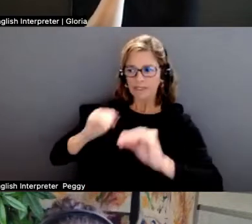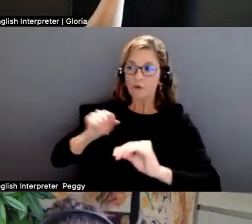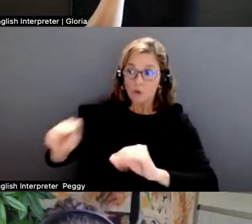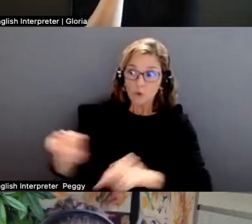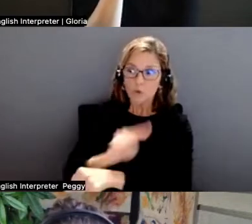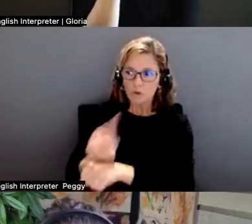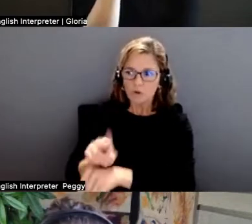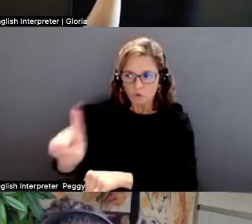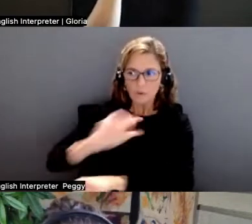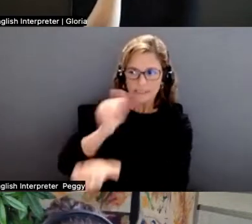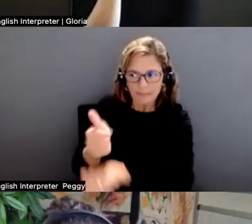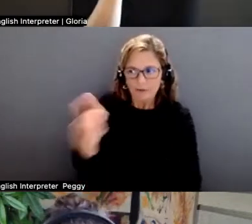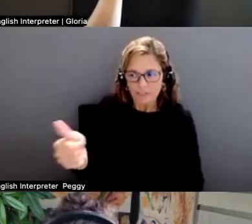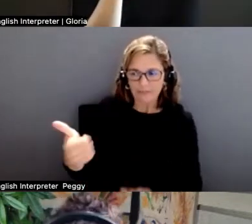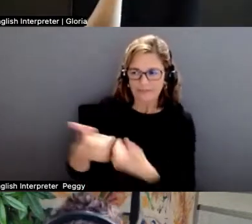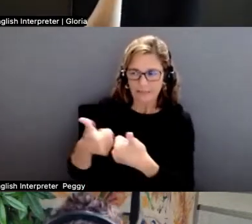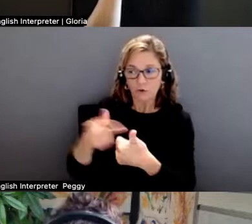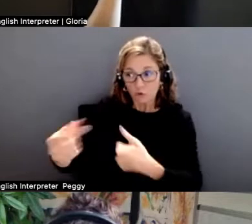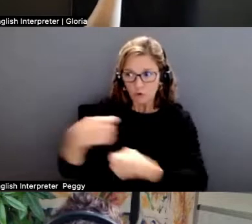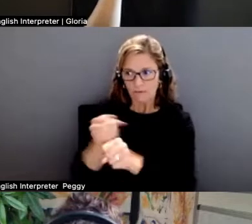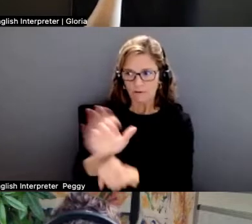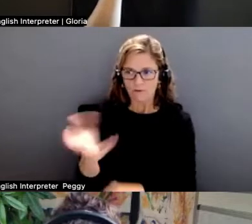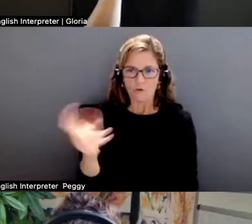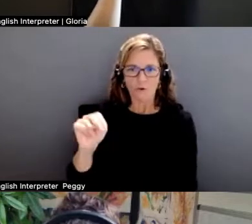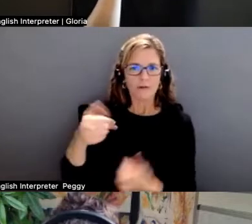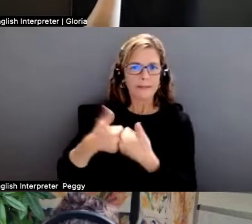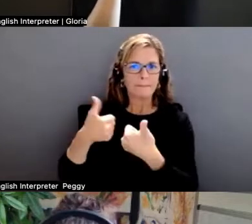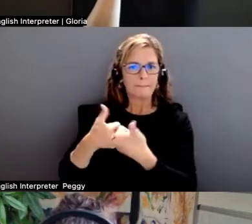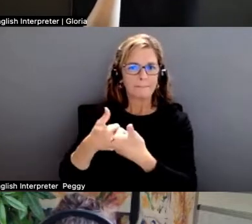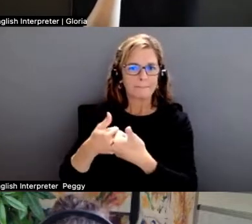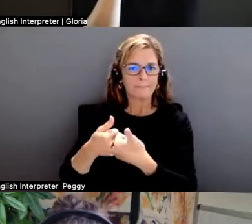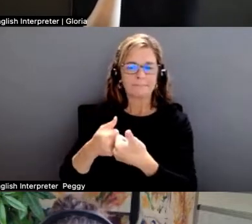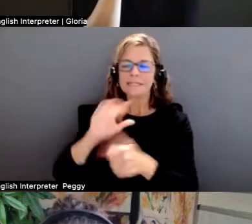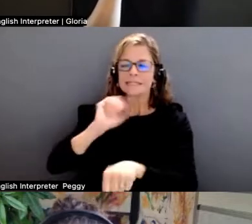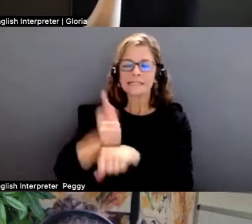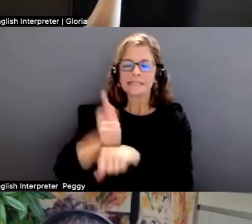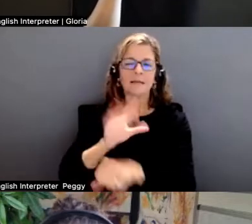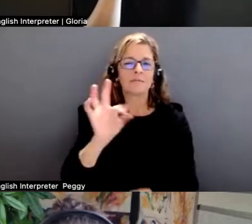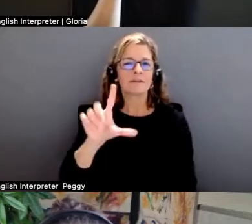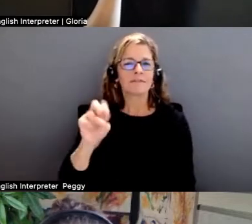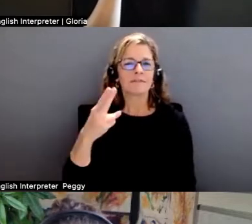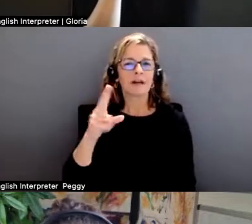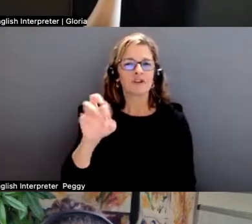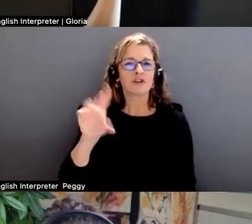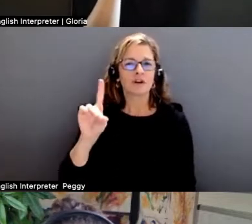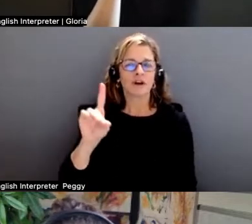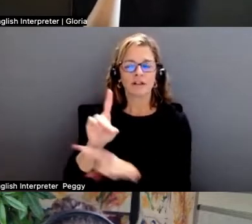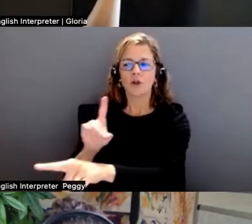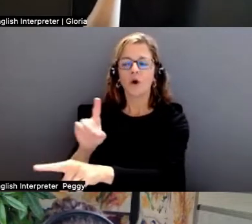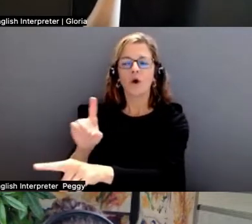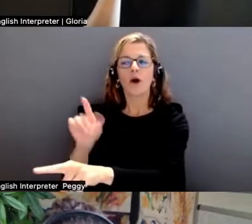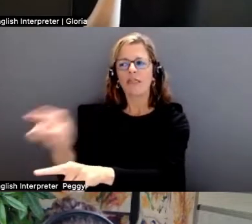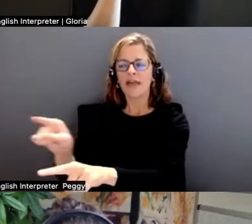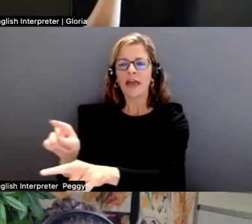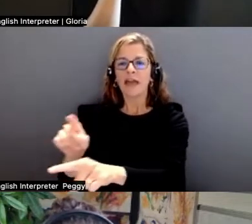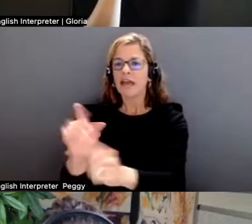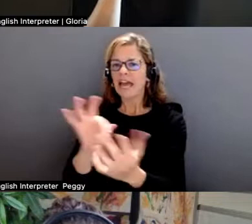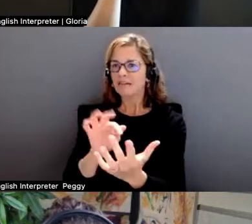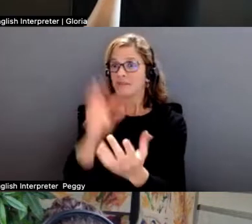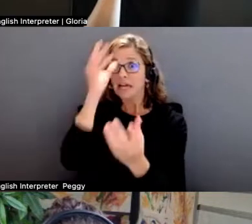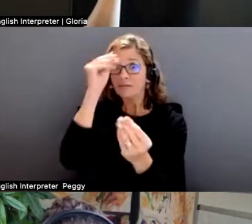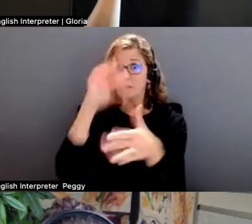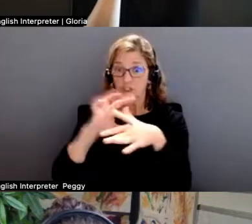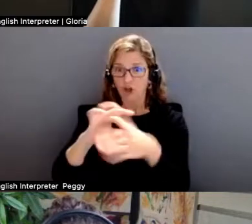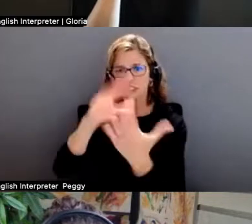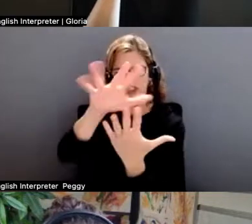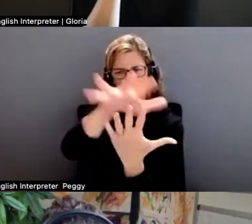And teach them how to create flashcards themselves. So it teaches them what to pull out of material and how